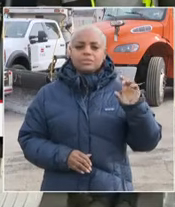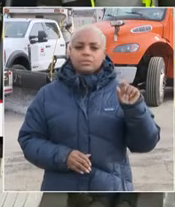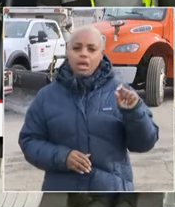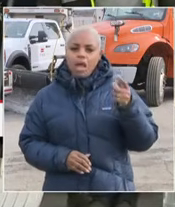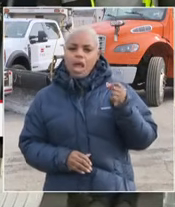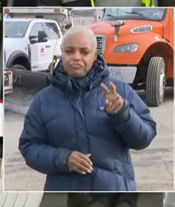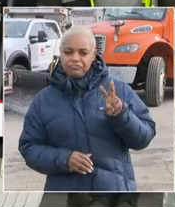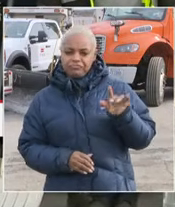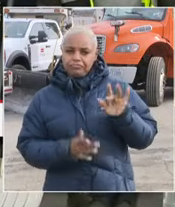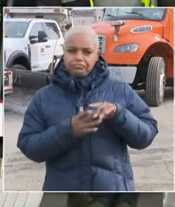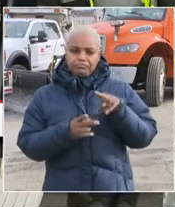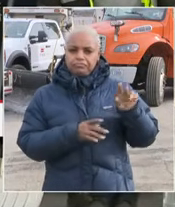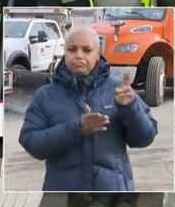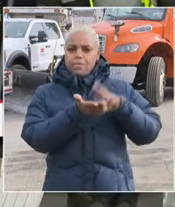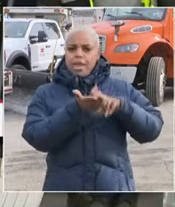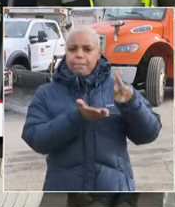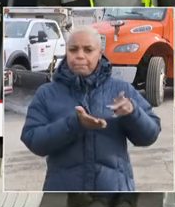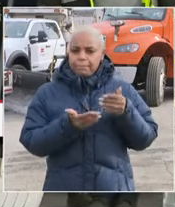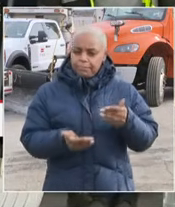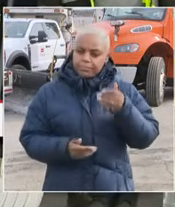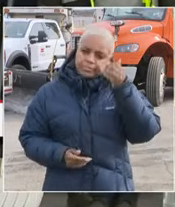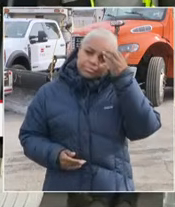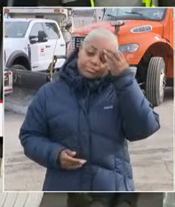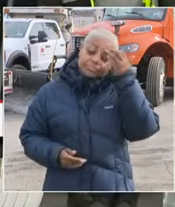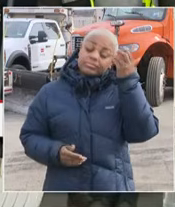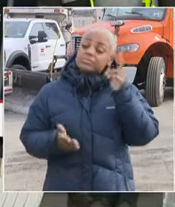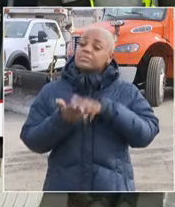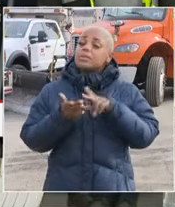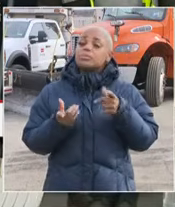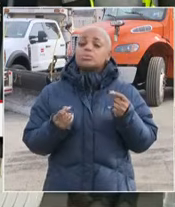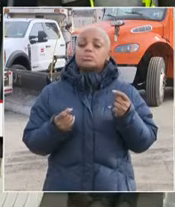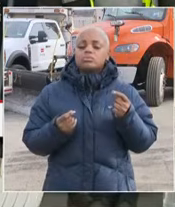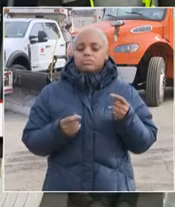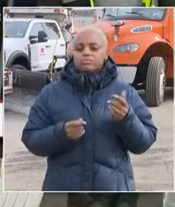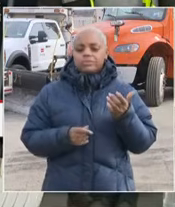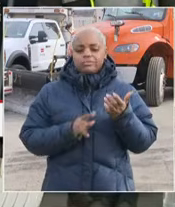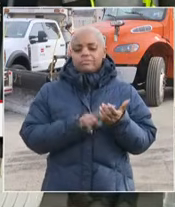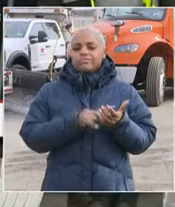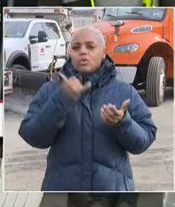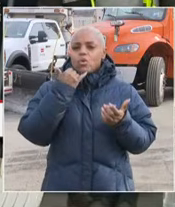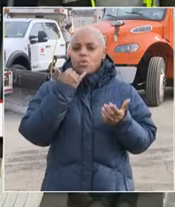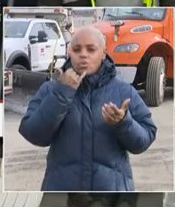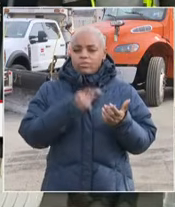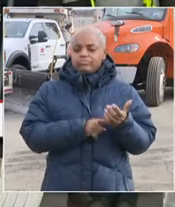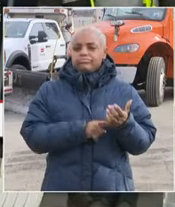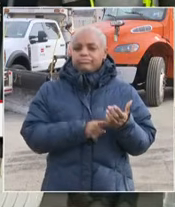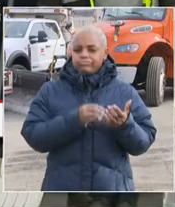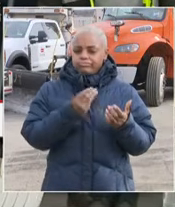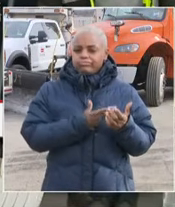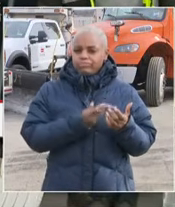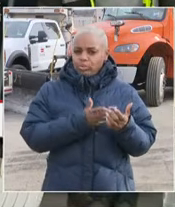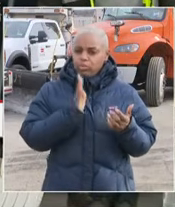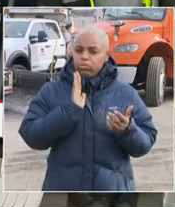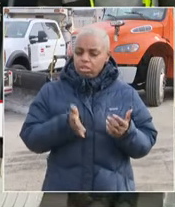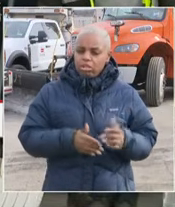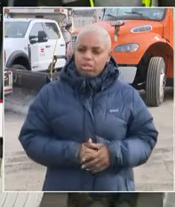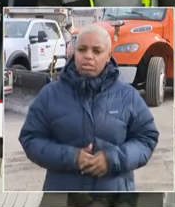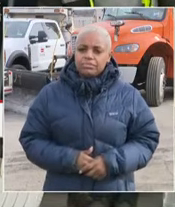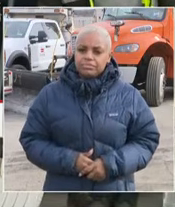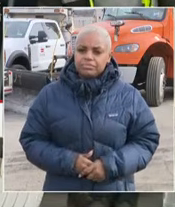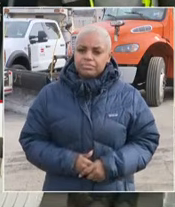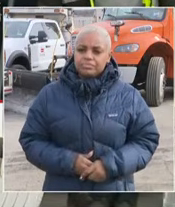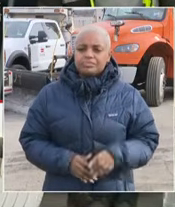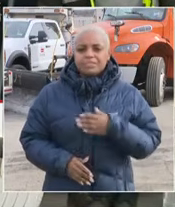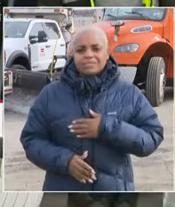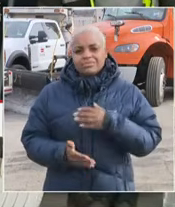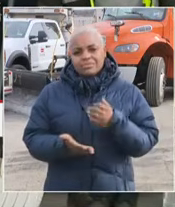deploy our snow teams, don't crowd the plows. In fact, stay out of their way, stay off the roads, and